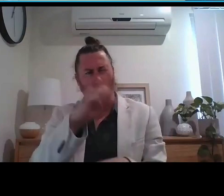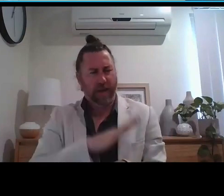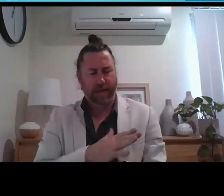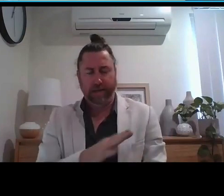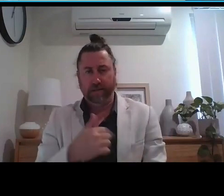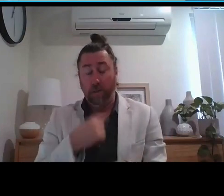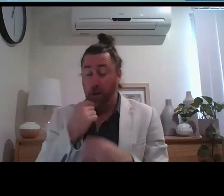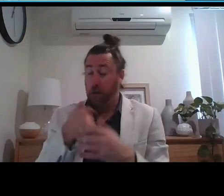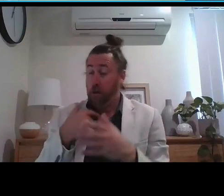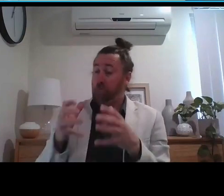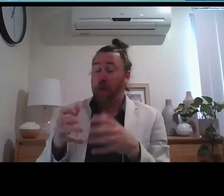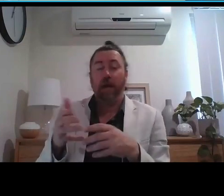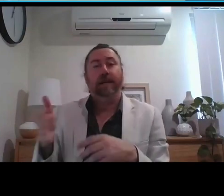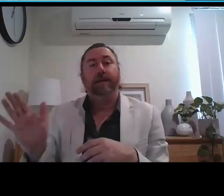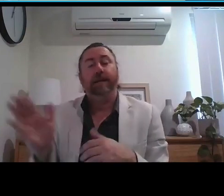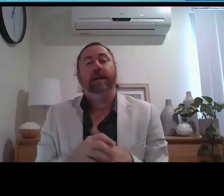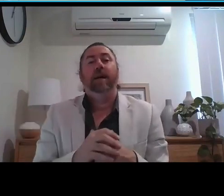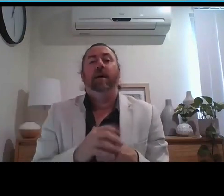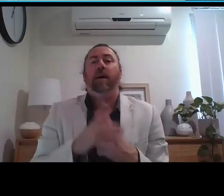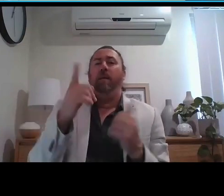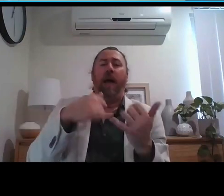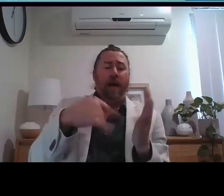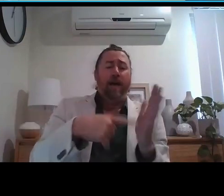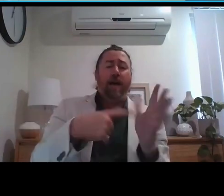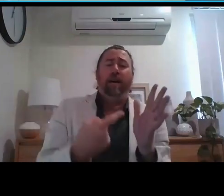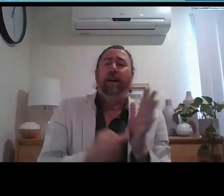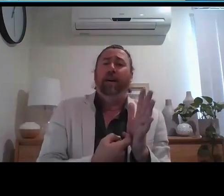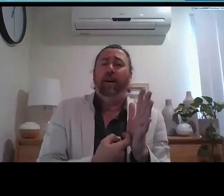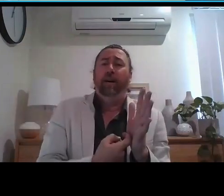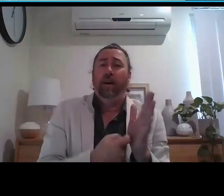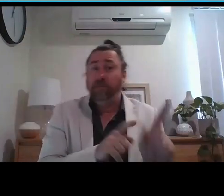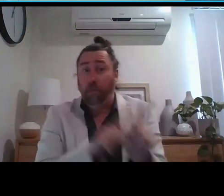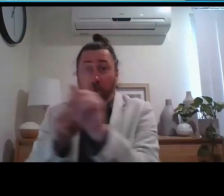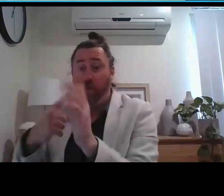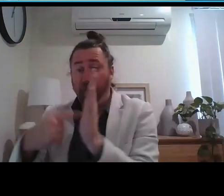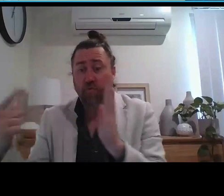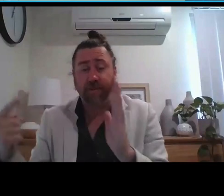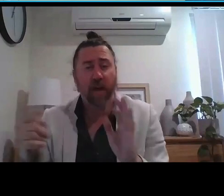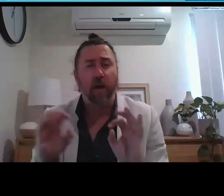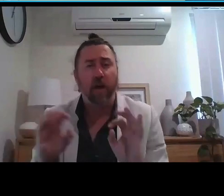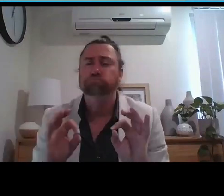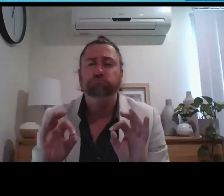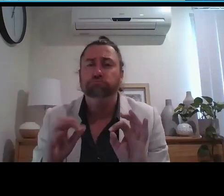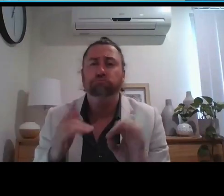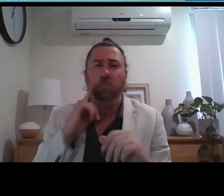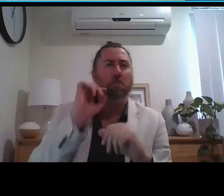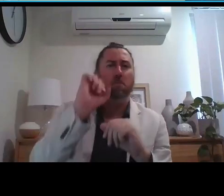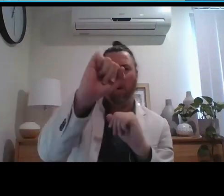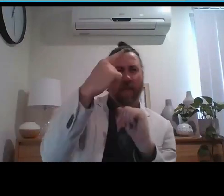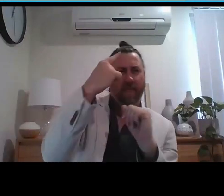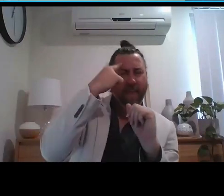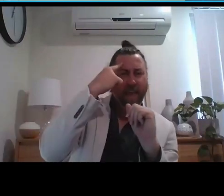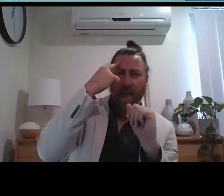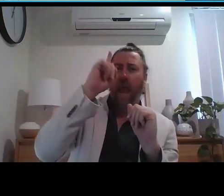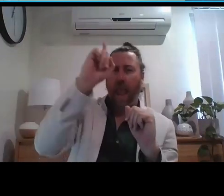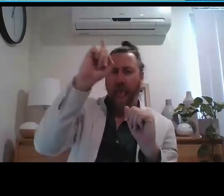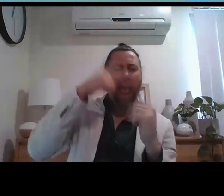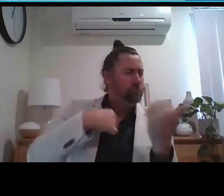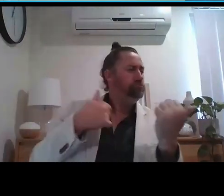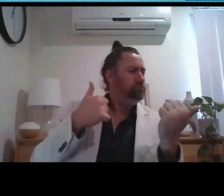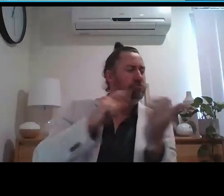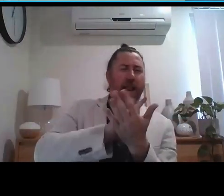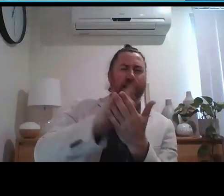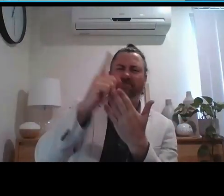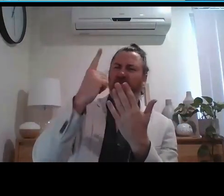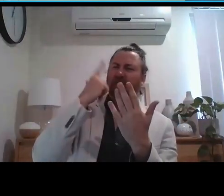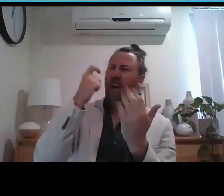what stars can mean to people can change over time. And so it's something that we'll be conscious of, constantly reviewing the star rating system. What does